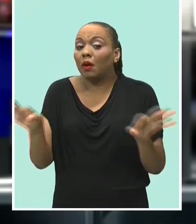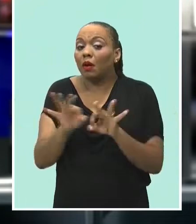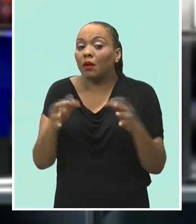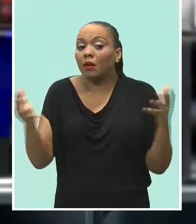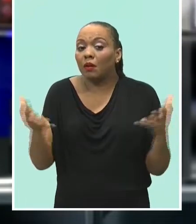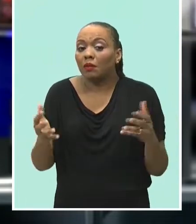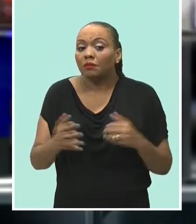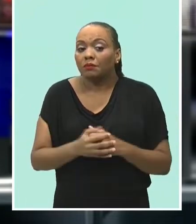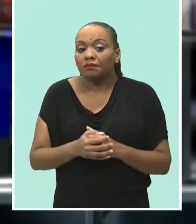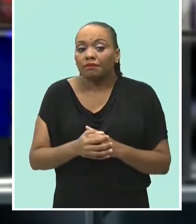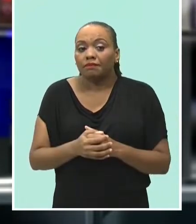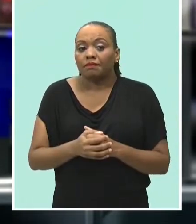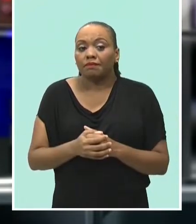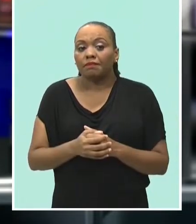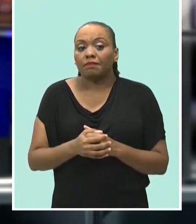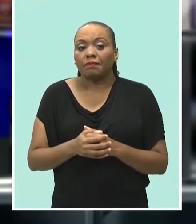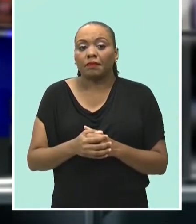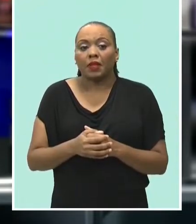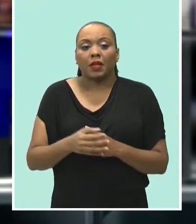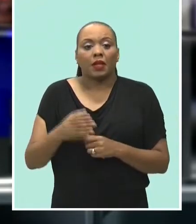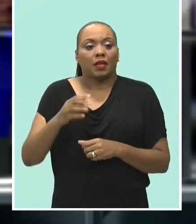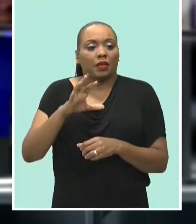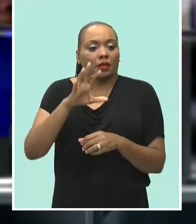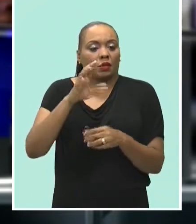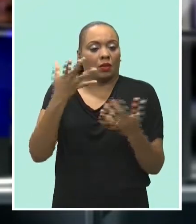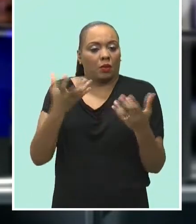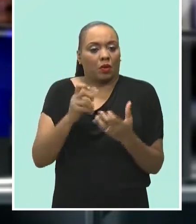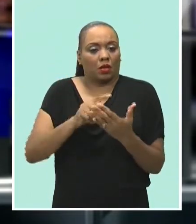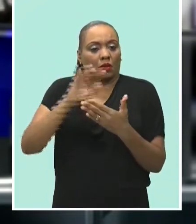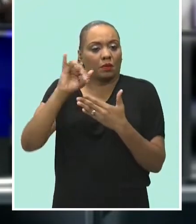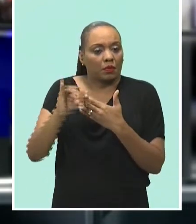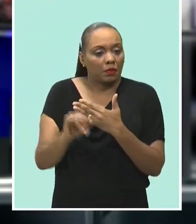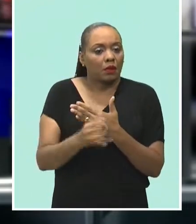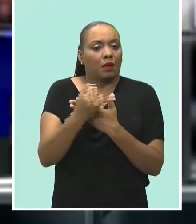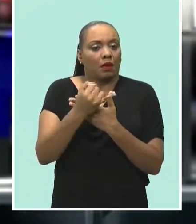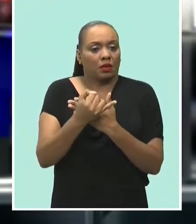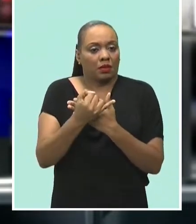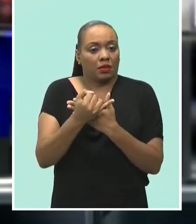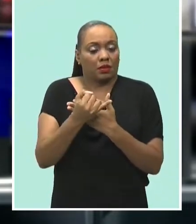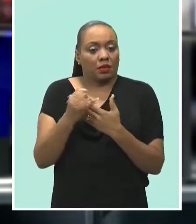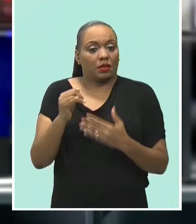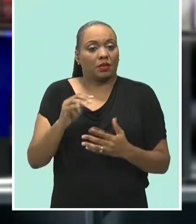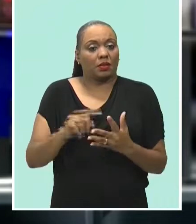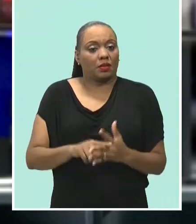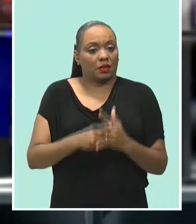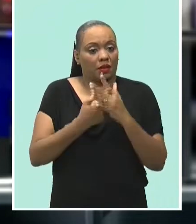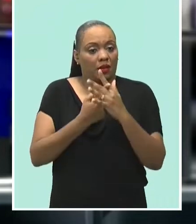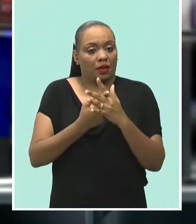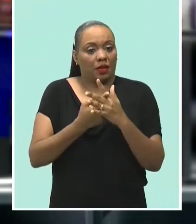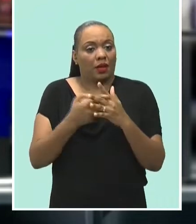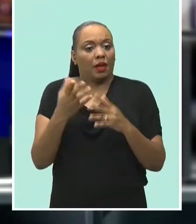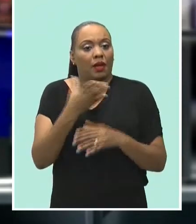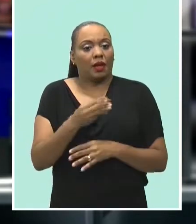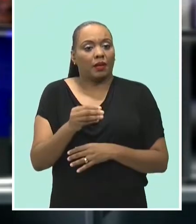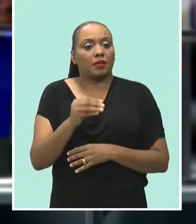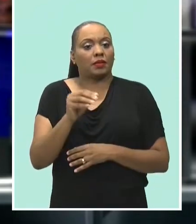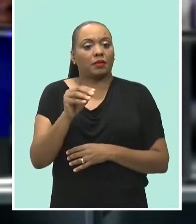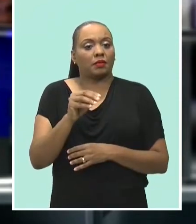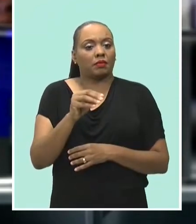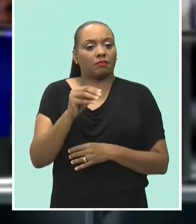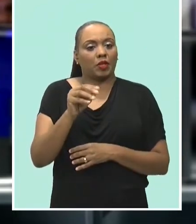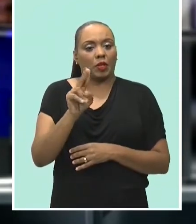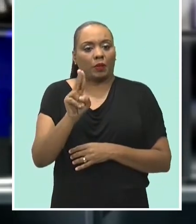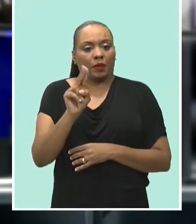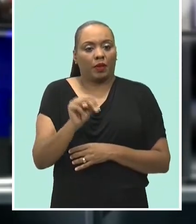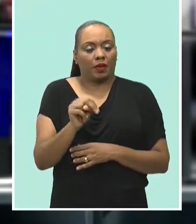that those gains are maintained will involve continued investment through the major capital projects and with inflows from the much expected